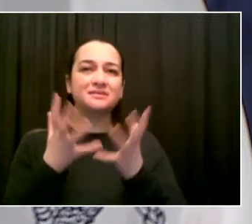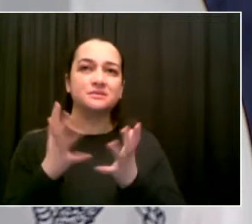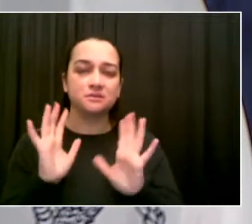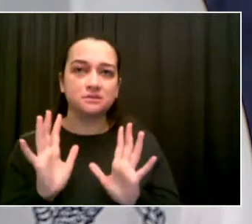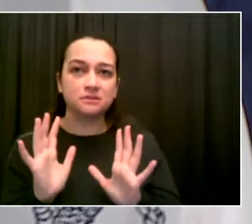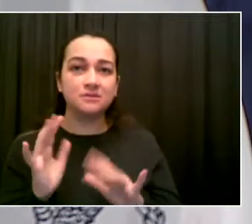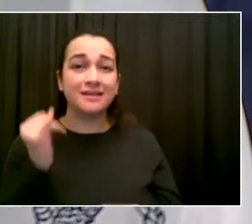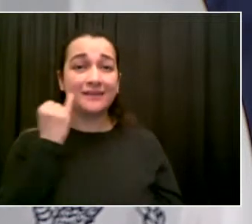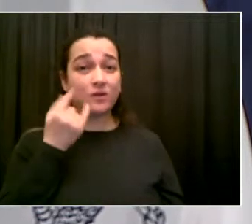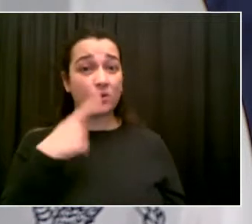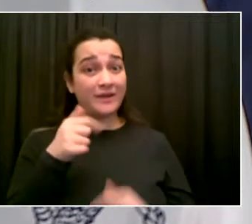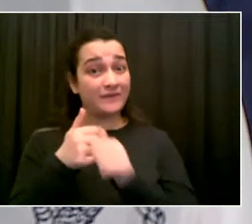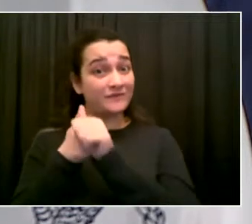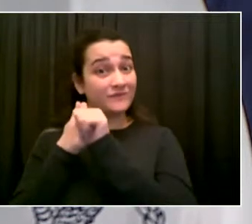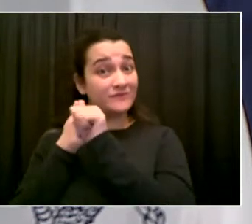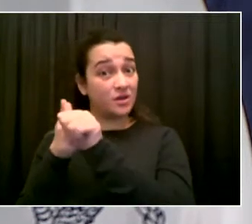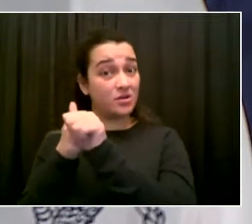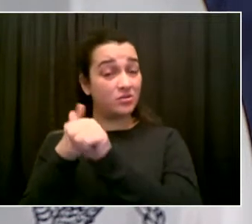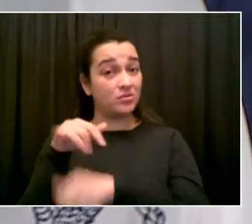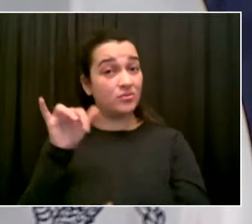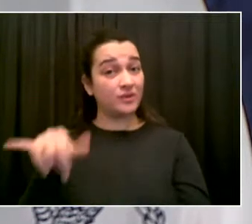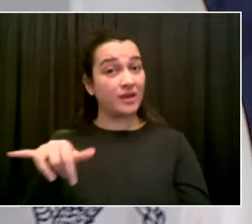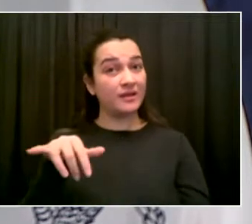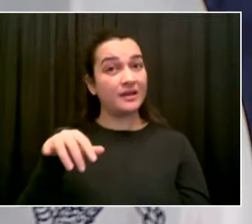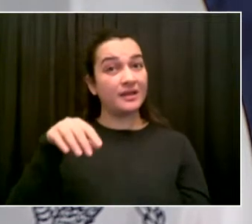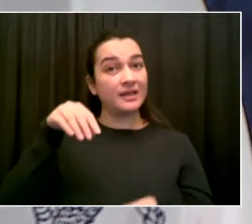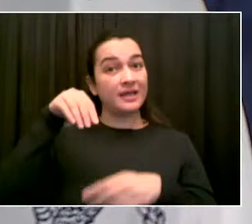just move to a case rate style policy?